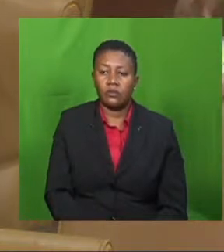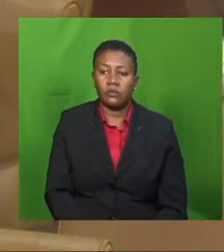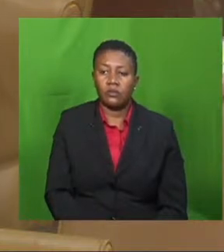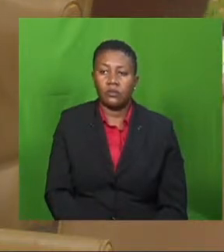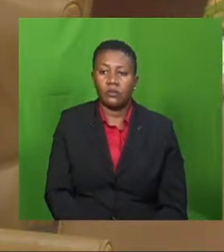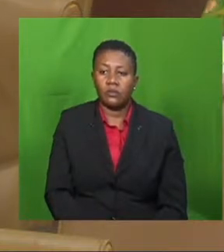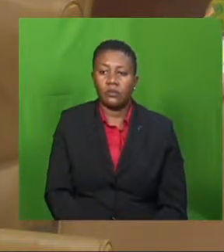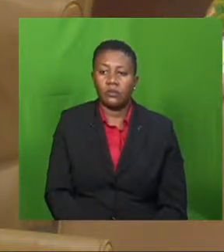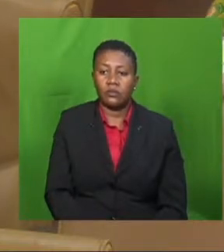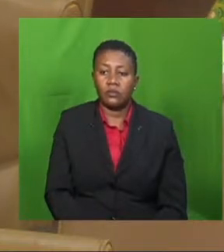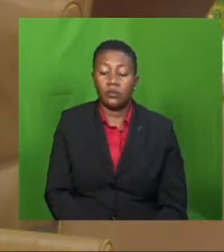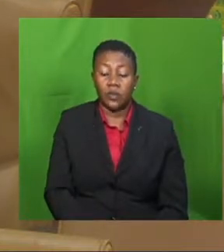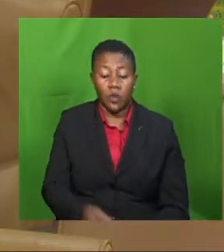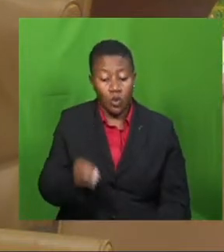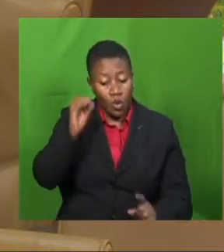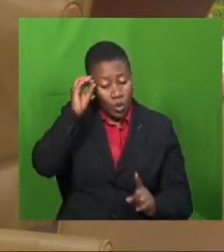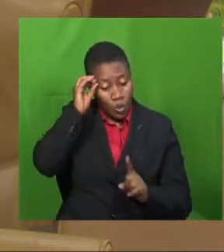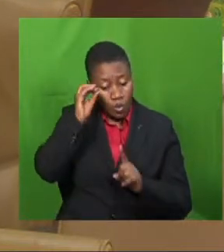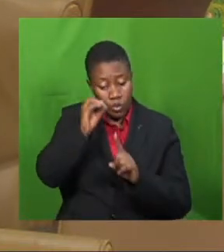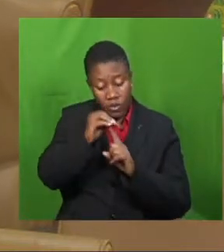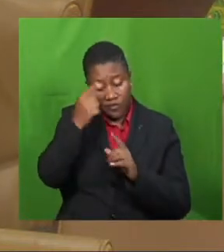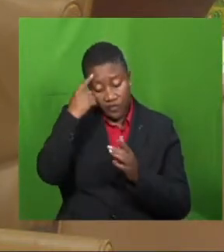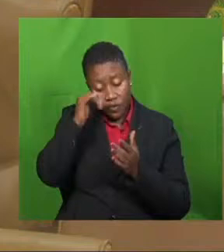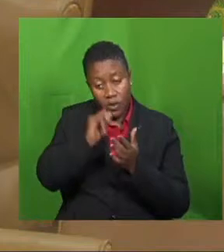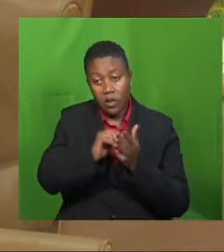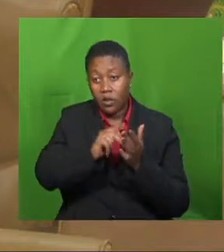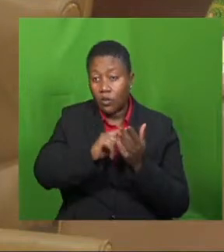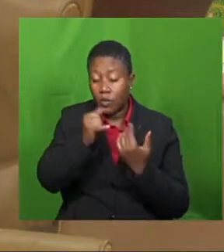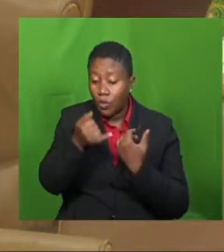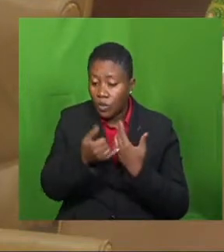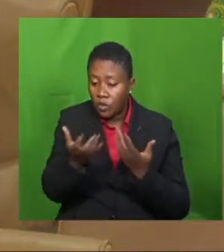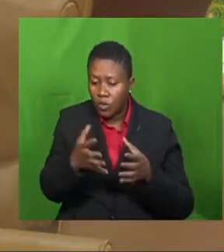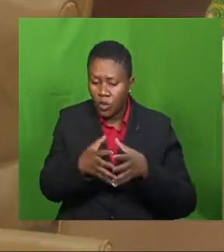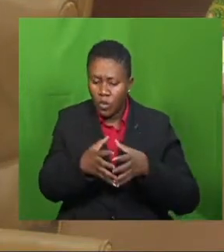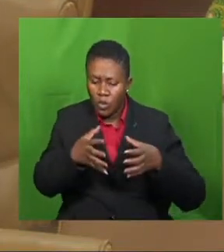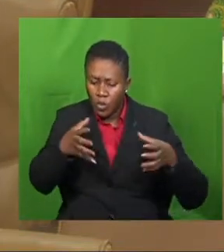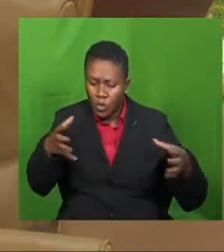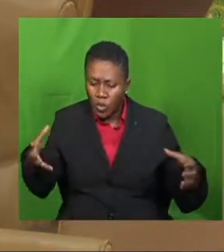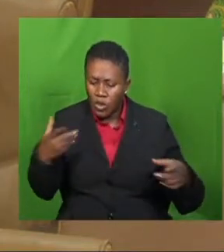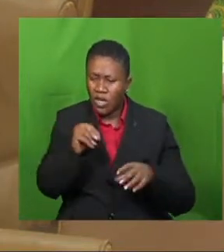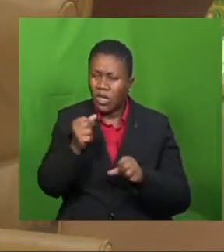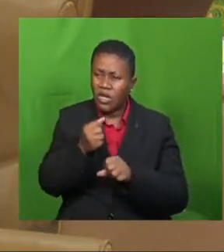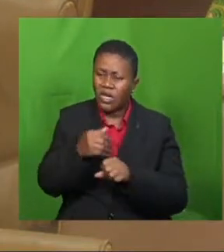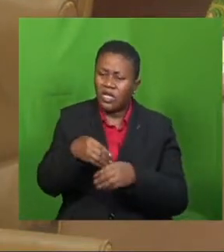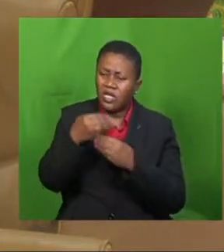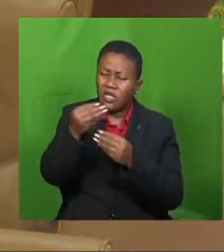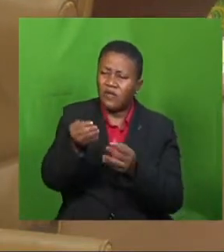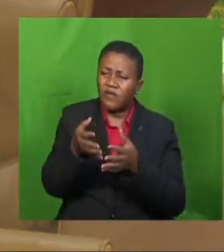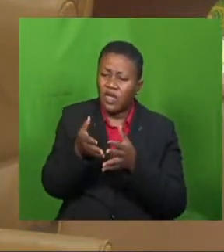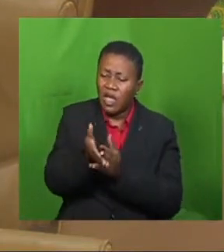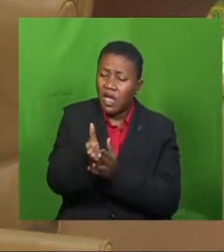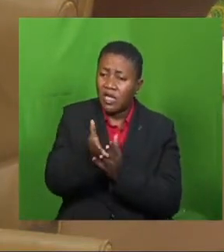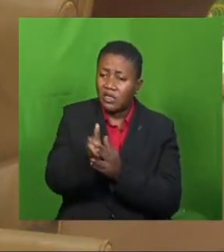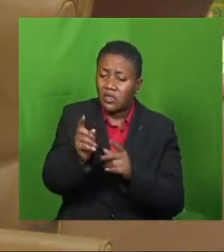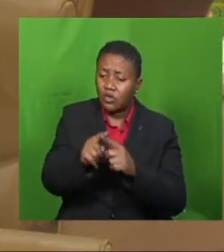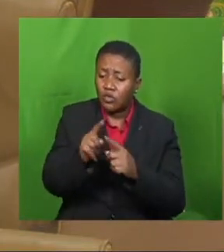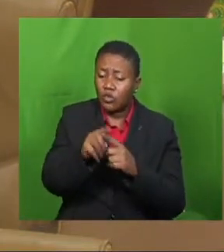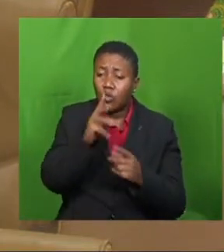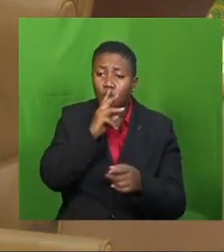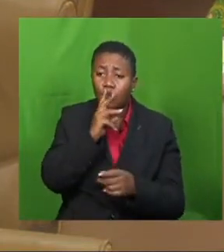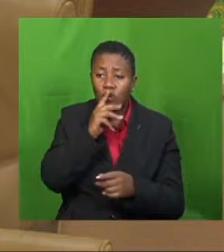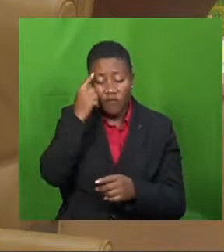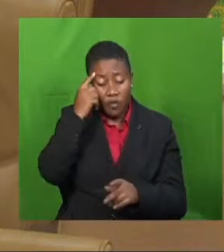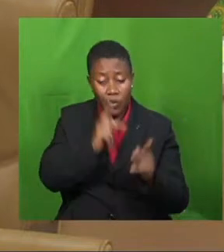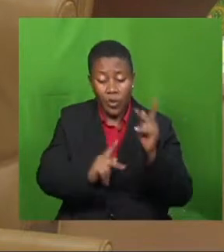the overall objective of the project is to expand access to potable water supply to the inhabitants of Takwa and its